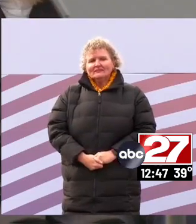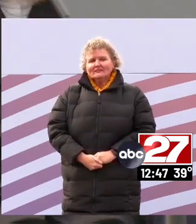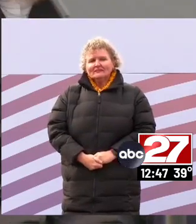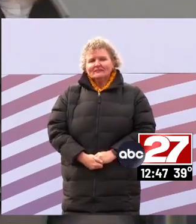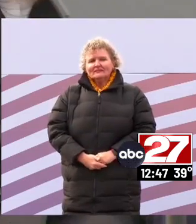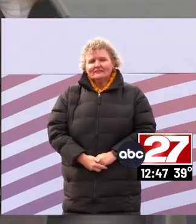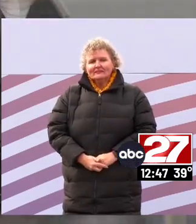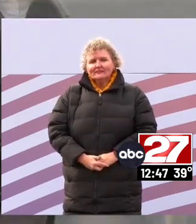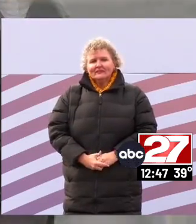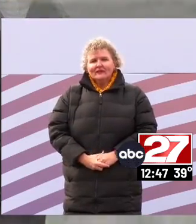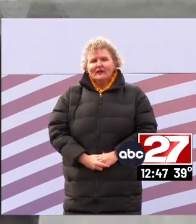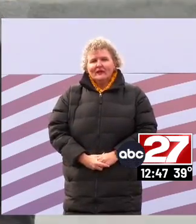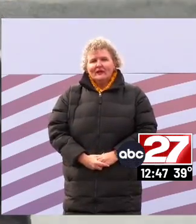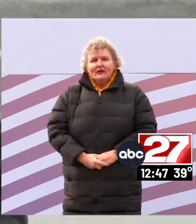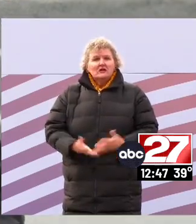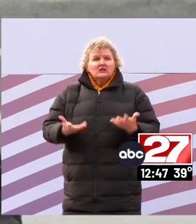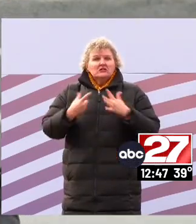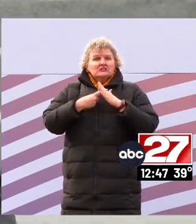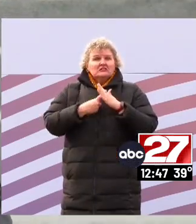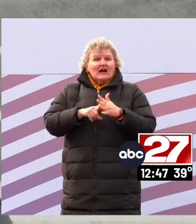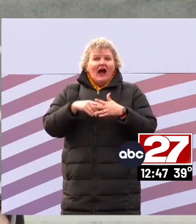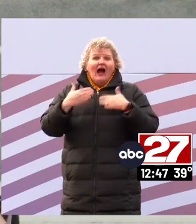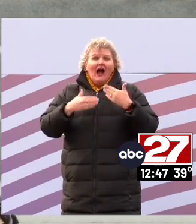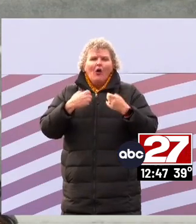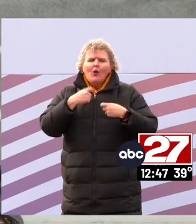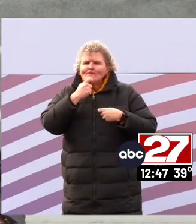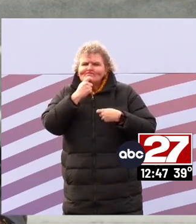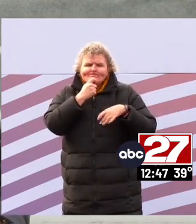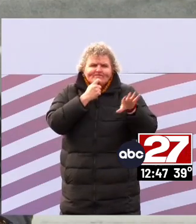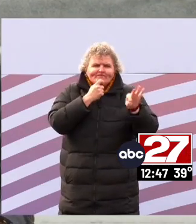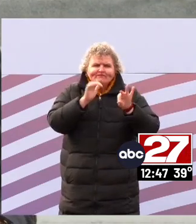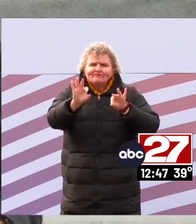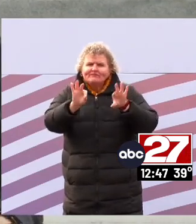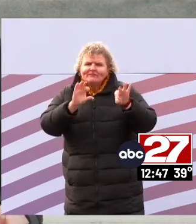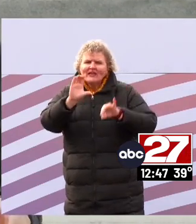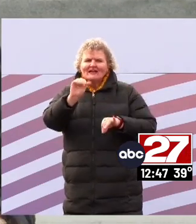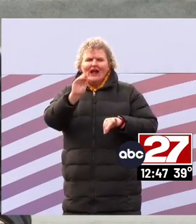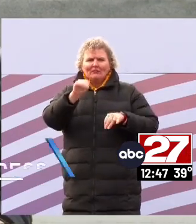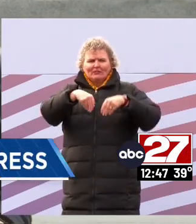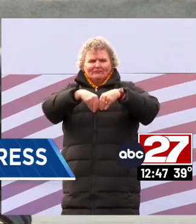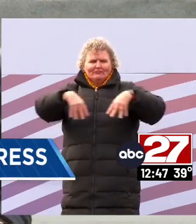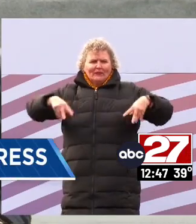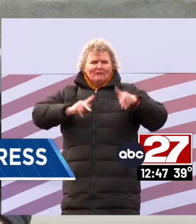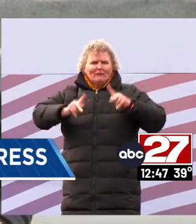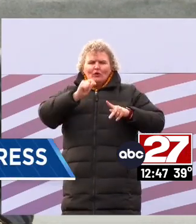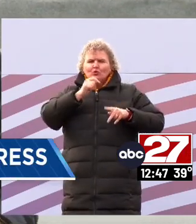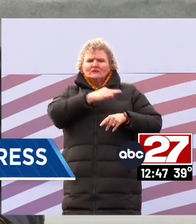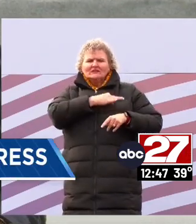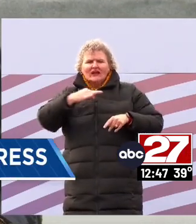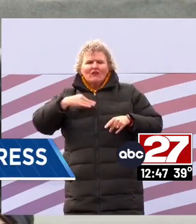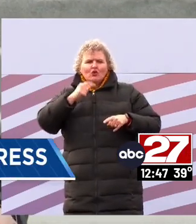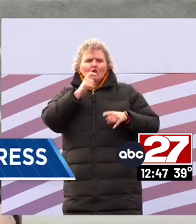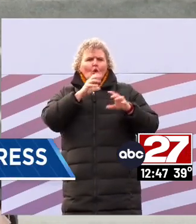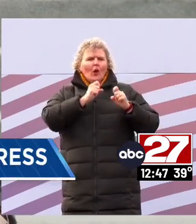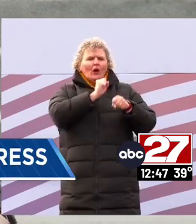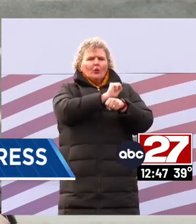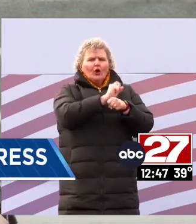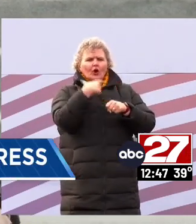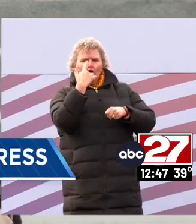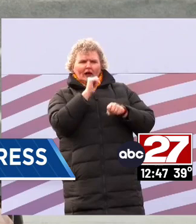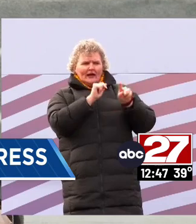I set out to build a cabinet and a senior staff that looks like Pennsylvania and reflects the people